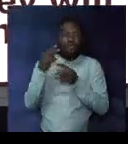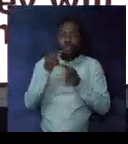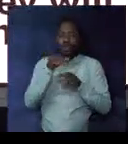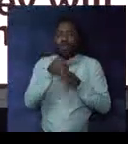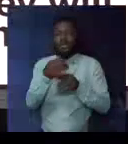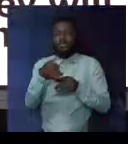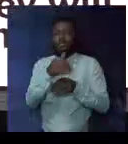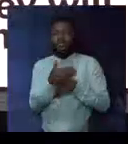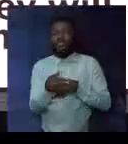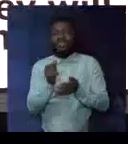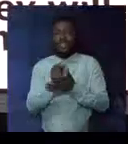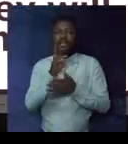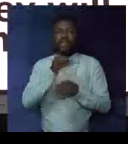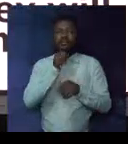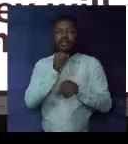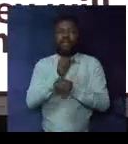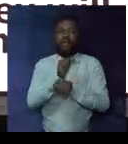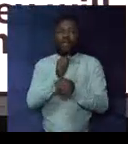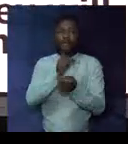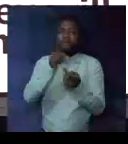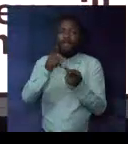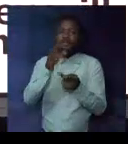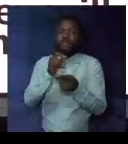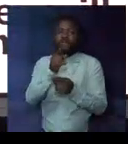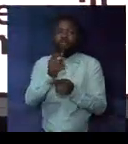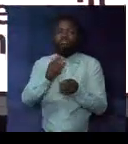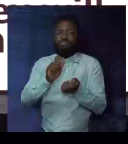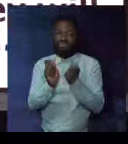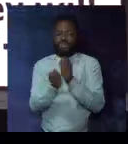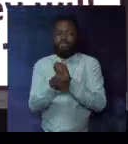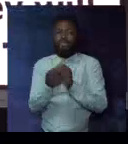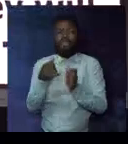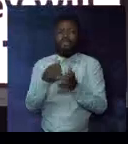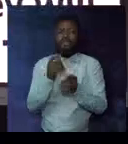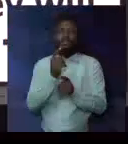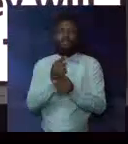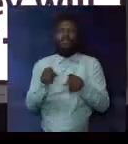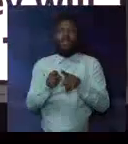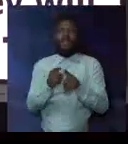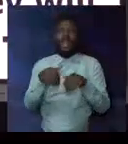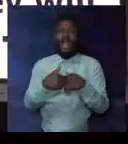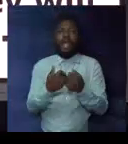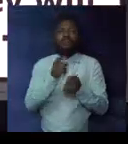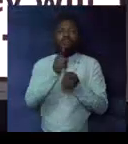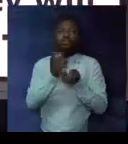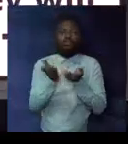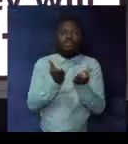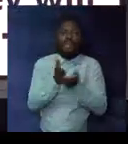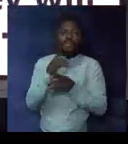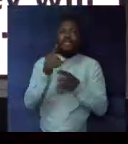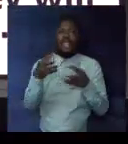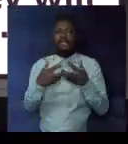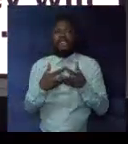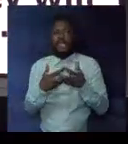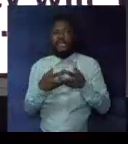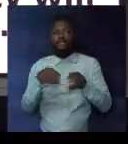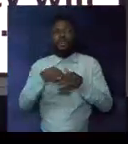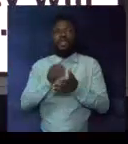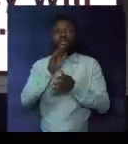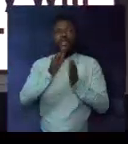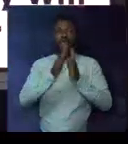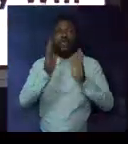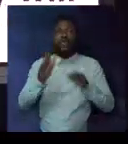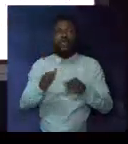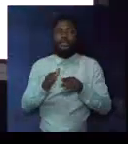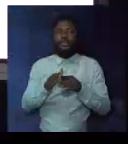quickly look at those things that are not working effectively and you replace it, just like how you service the generator in